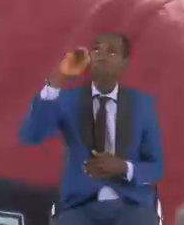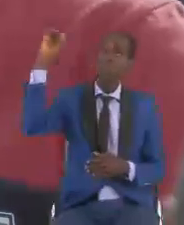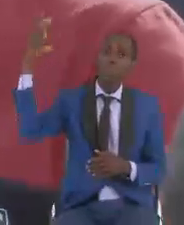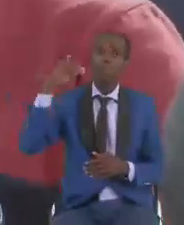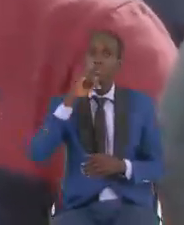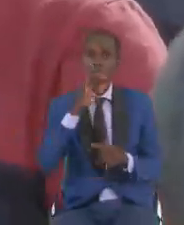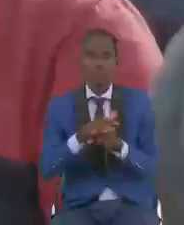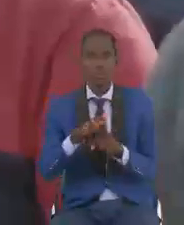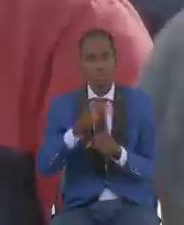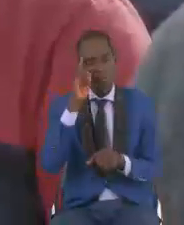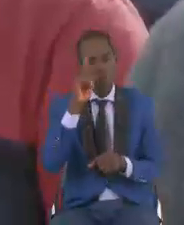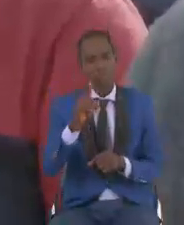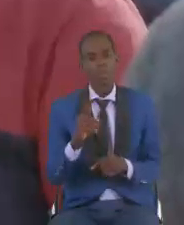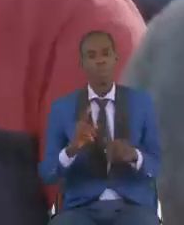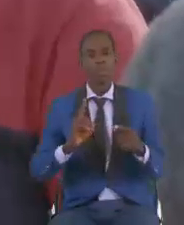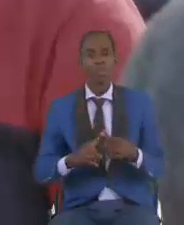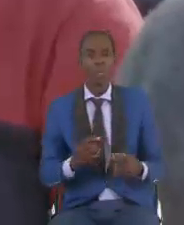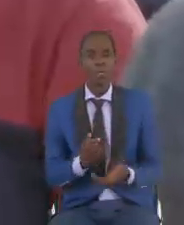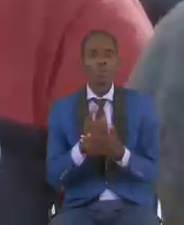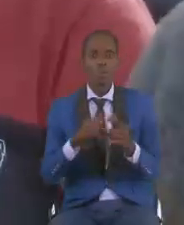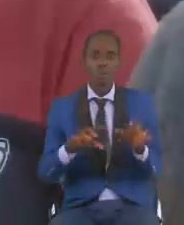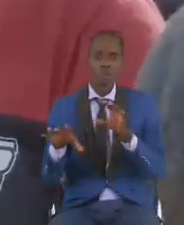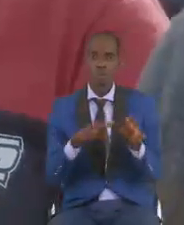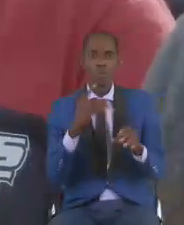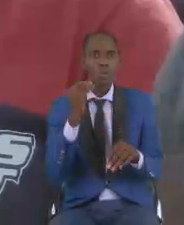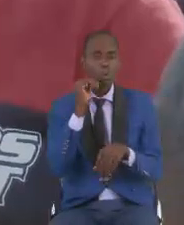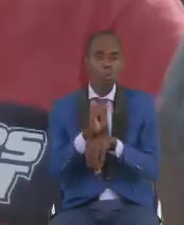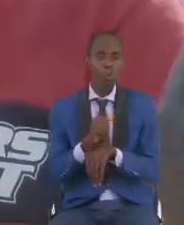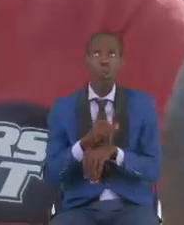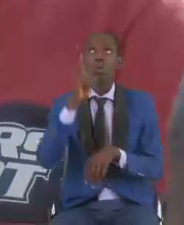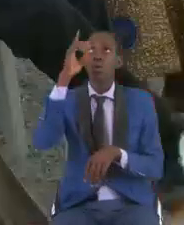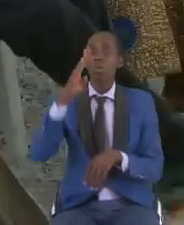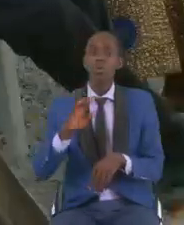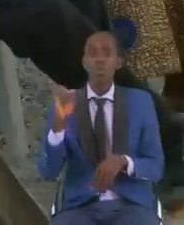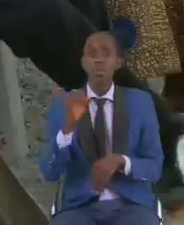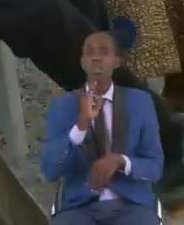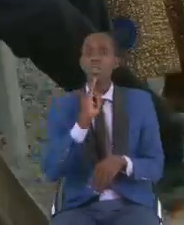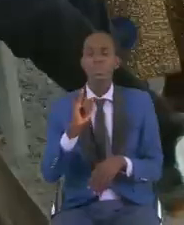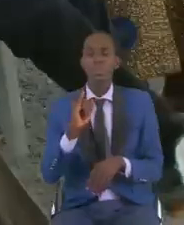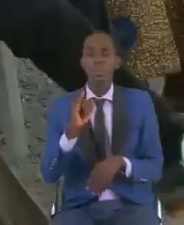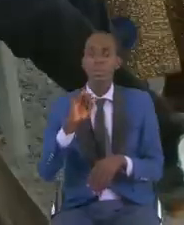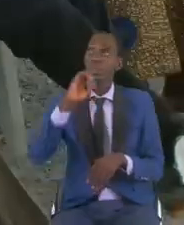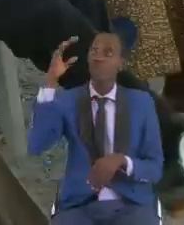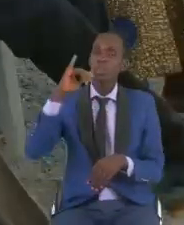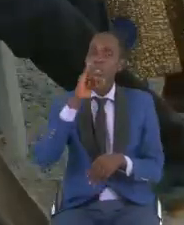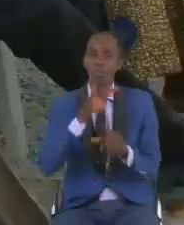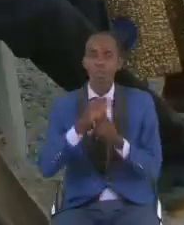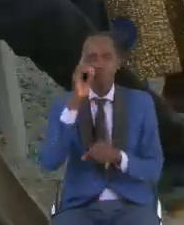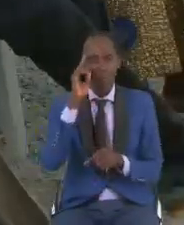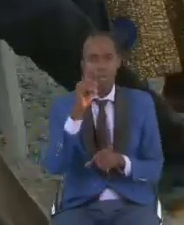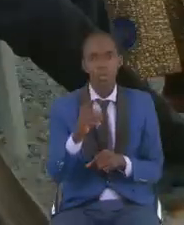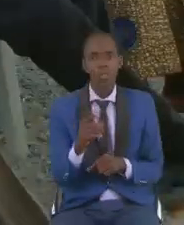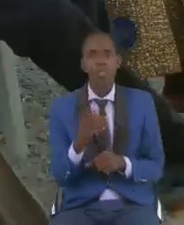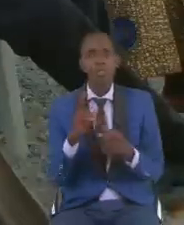Amen. To fulfill your calling, God's grace is sufficient for you. to lead and to live the way